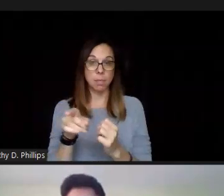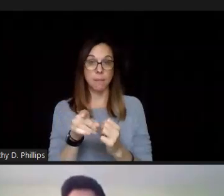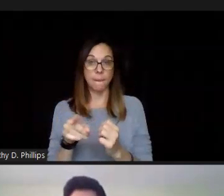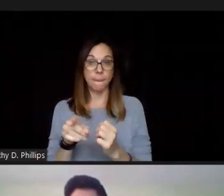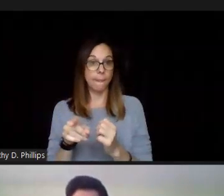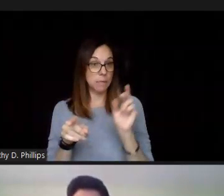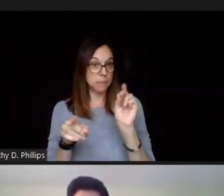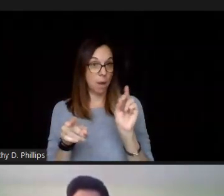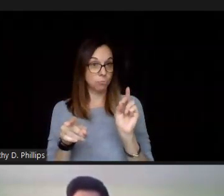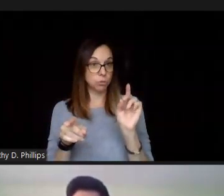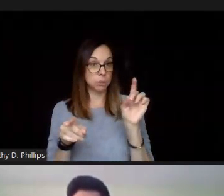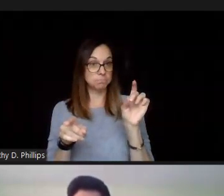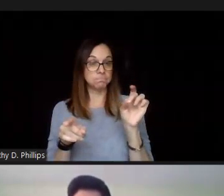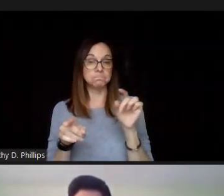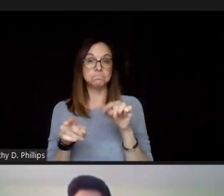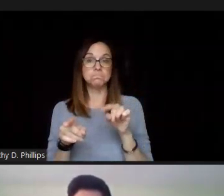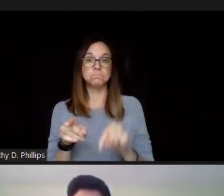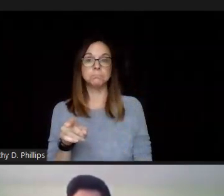of democracy?